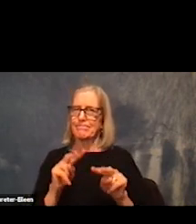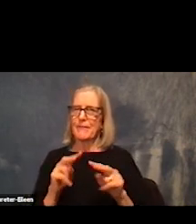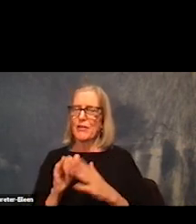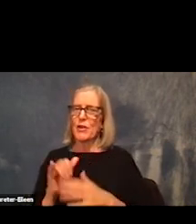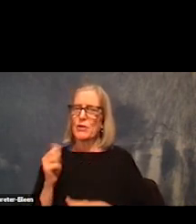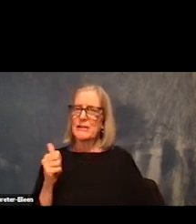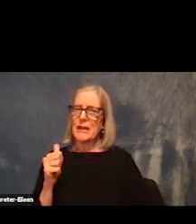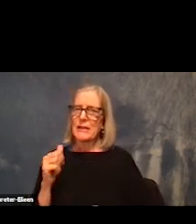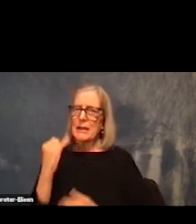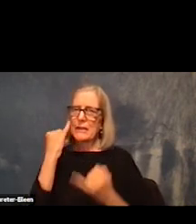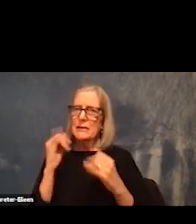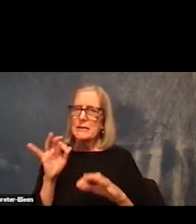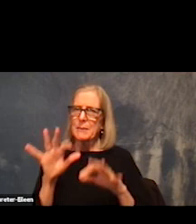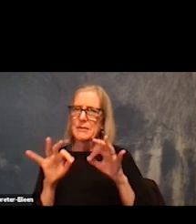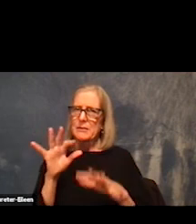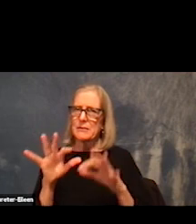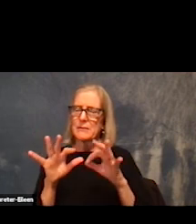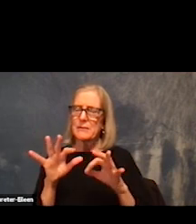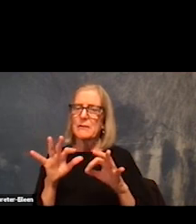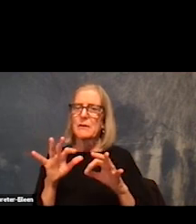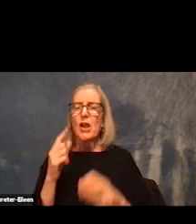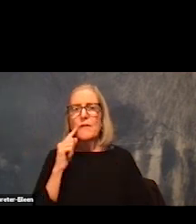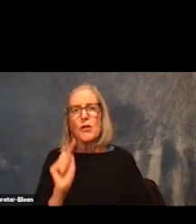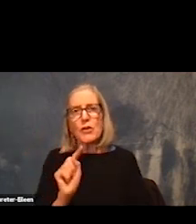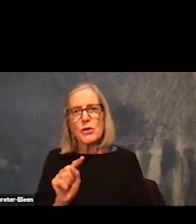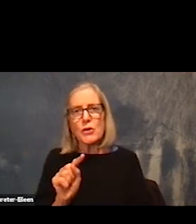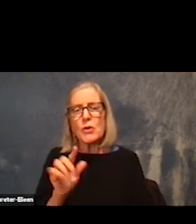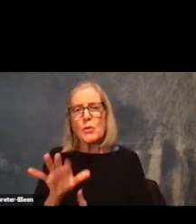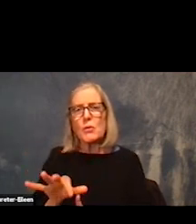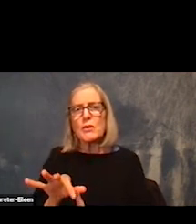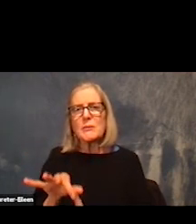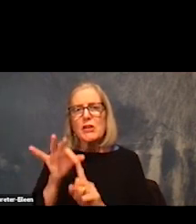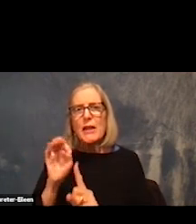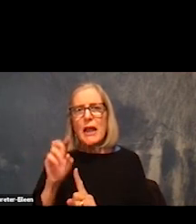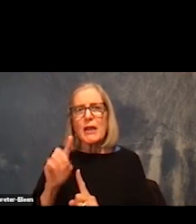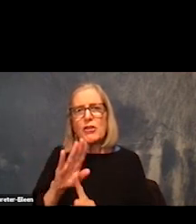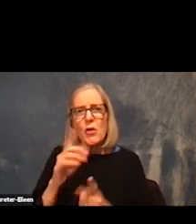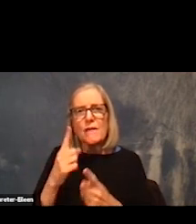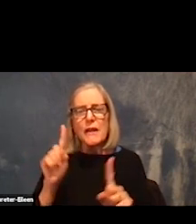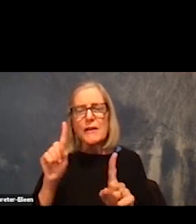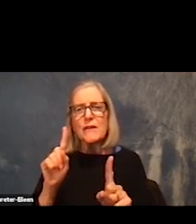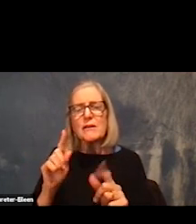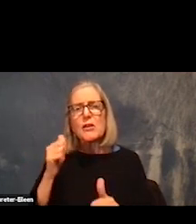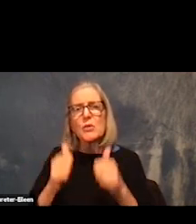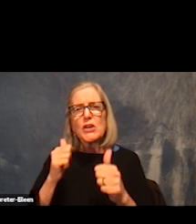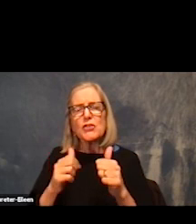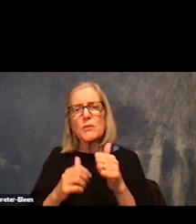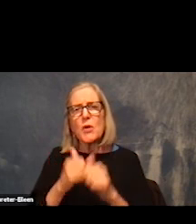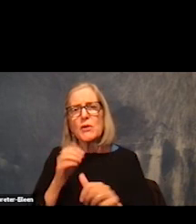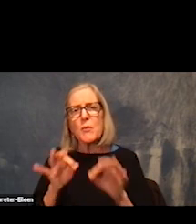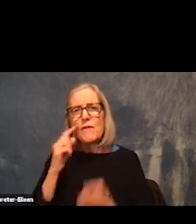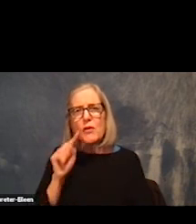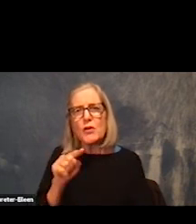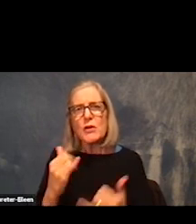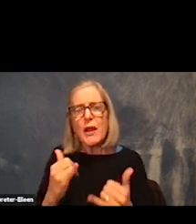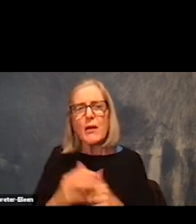What is your biggest concern around special education effectiveness? Think about the IDEA indicators and your local